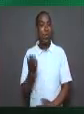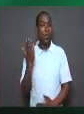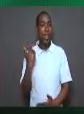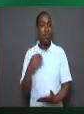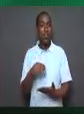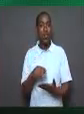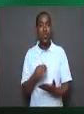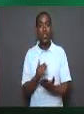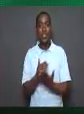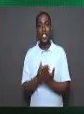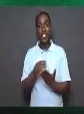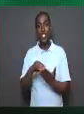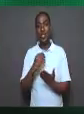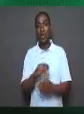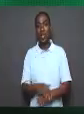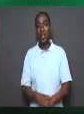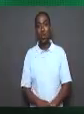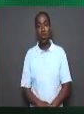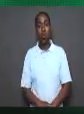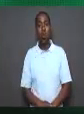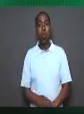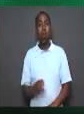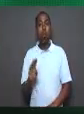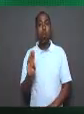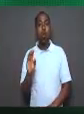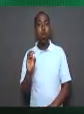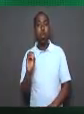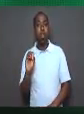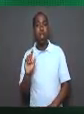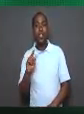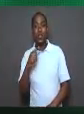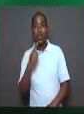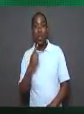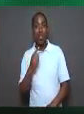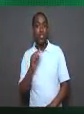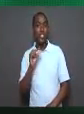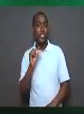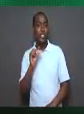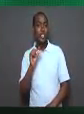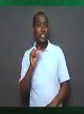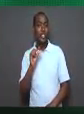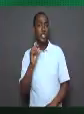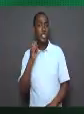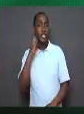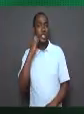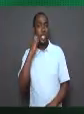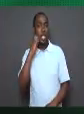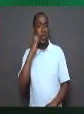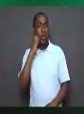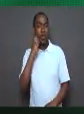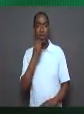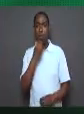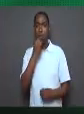last lesson, a bolus is a small saliva-coated chunk of